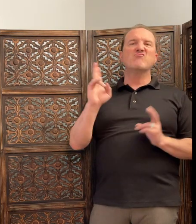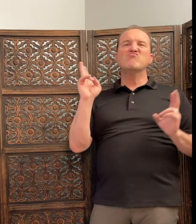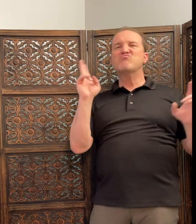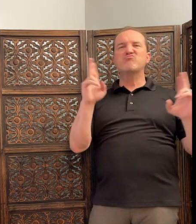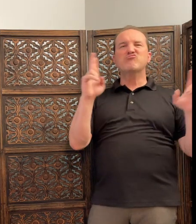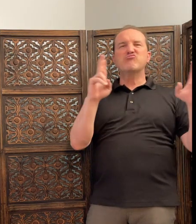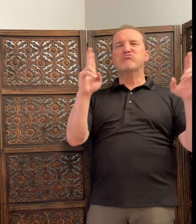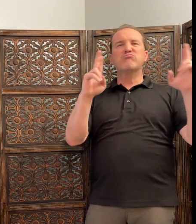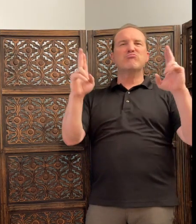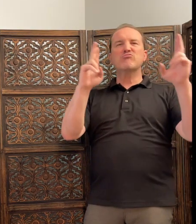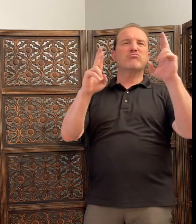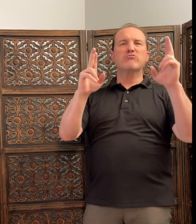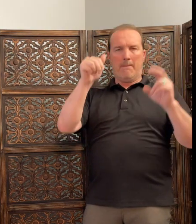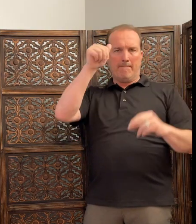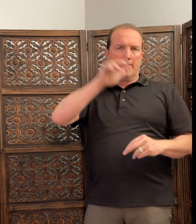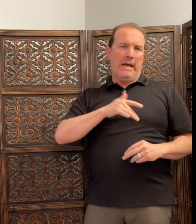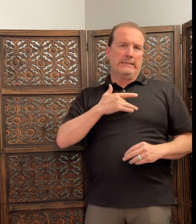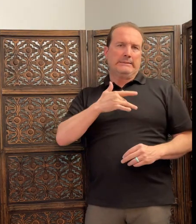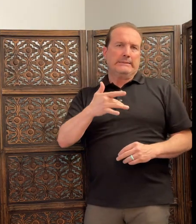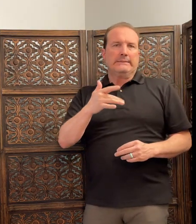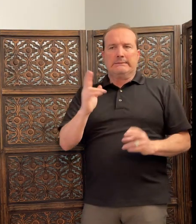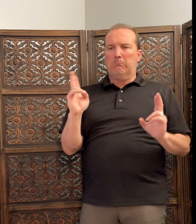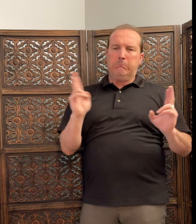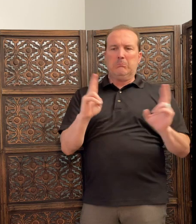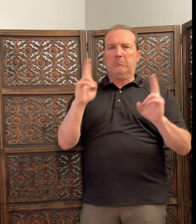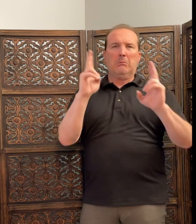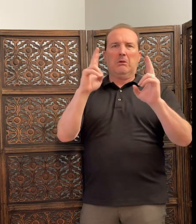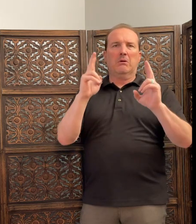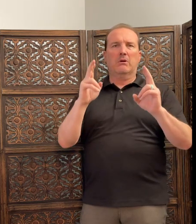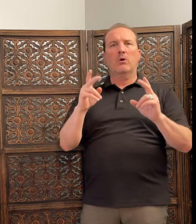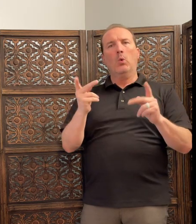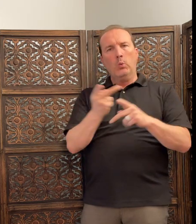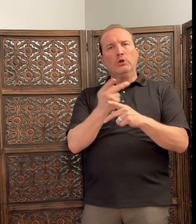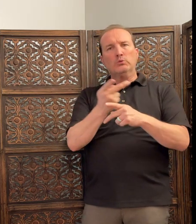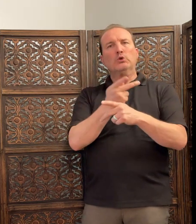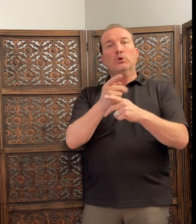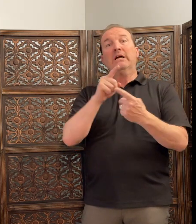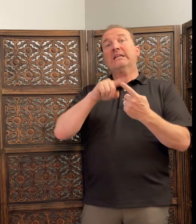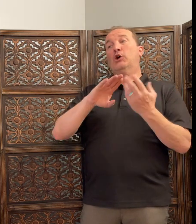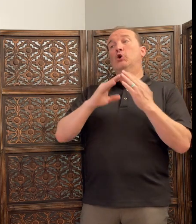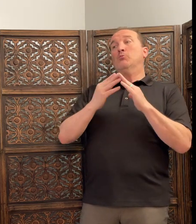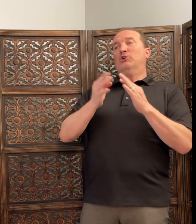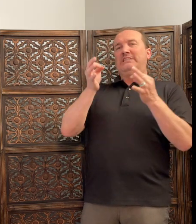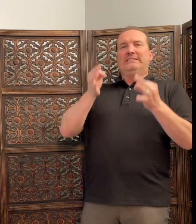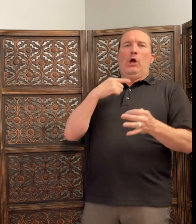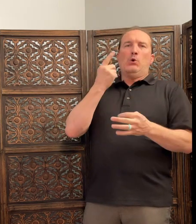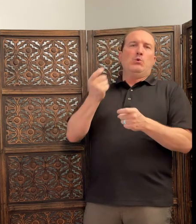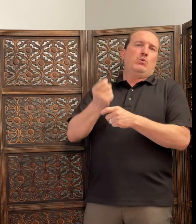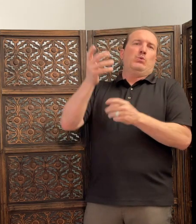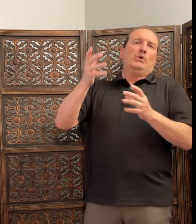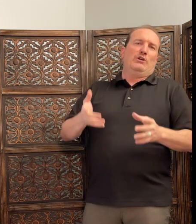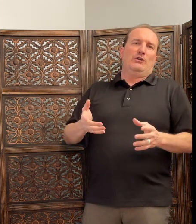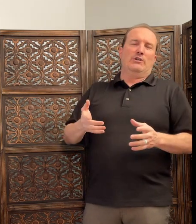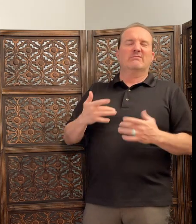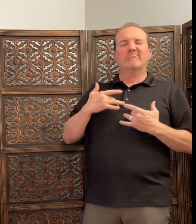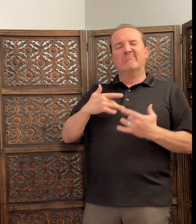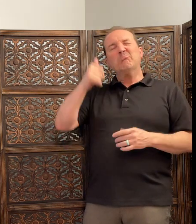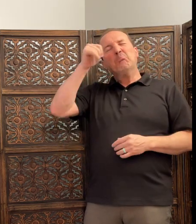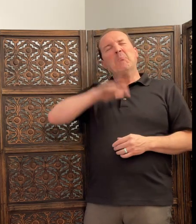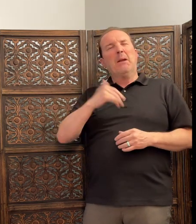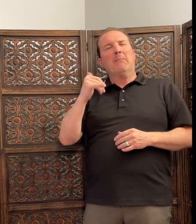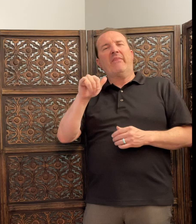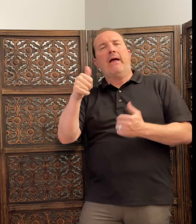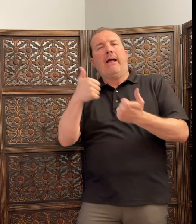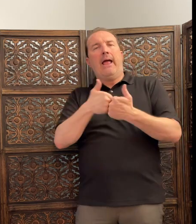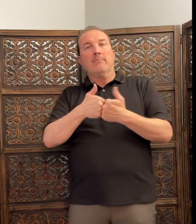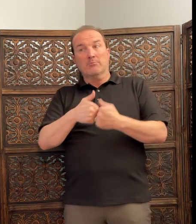the dozens is a competitive insult game typically played by men. Each person insults the other until the community decides a winner. The game is